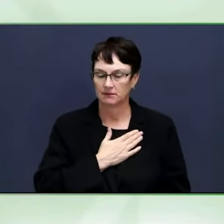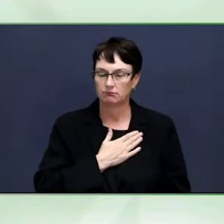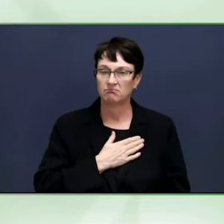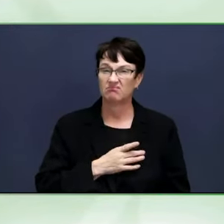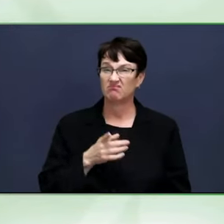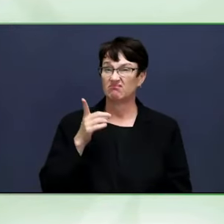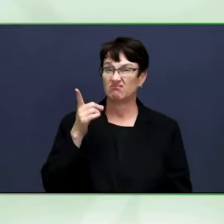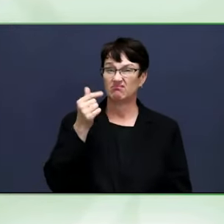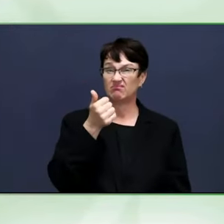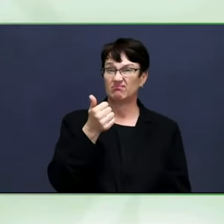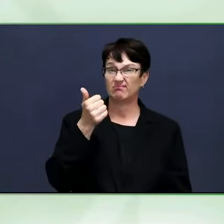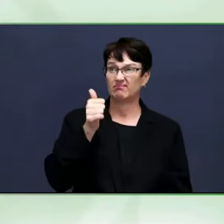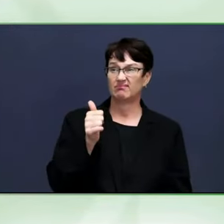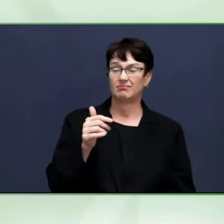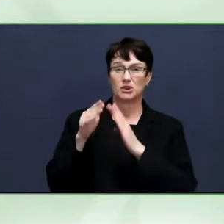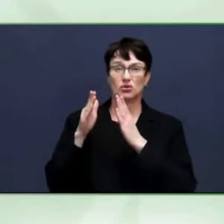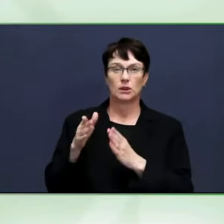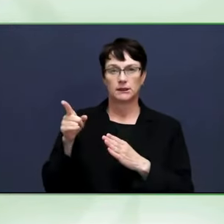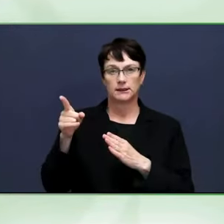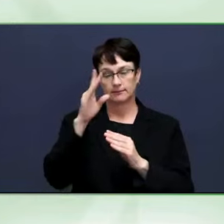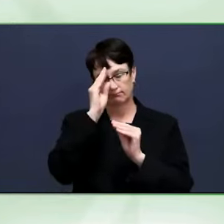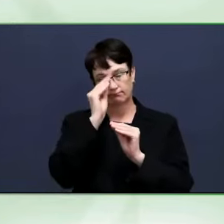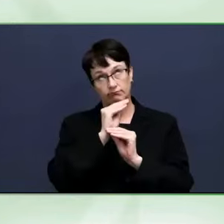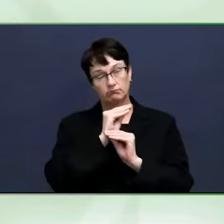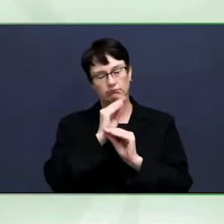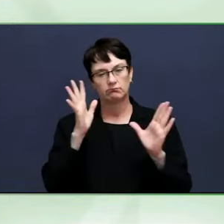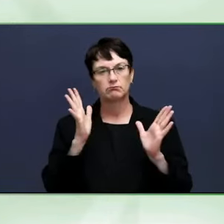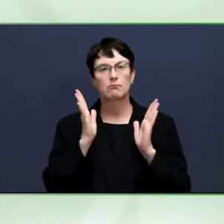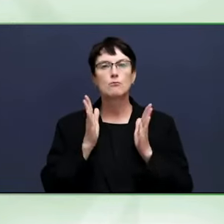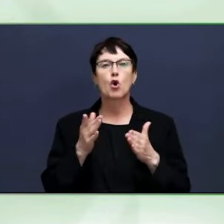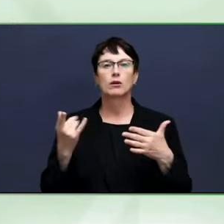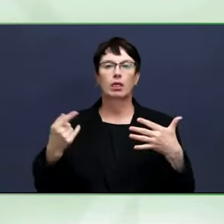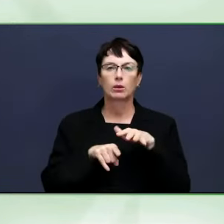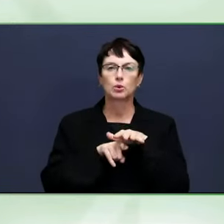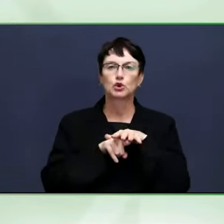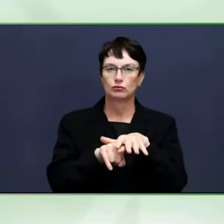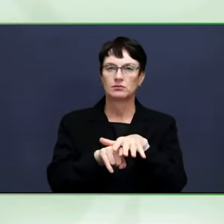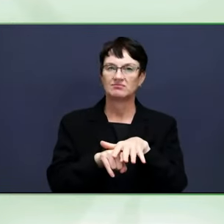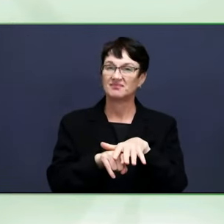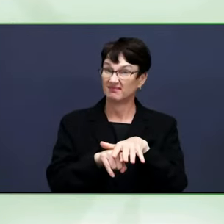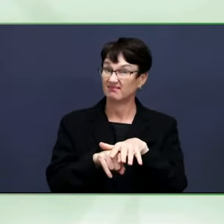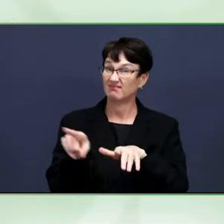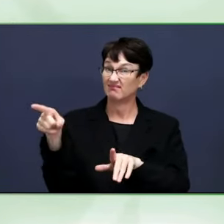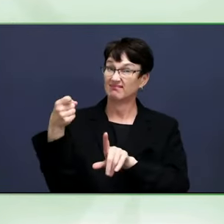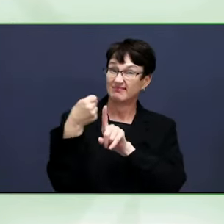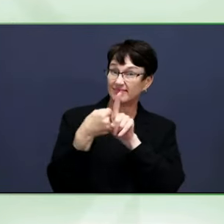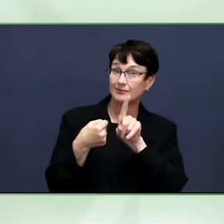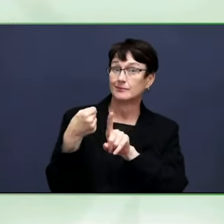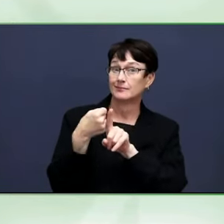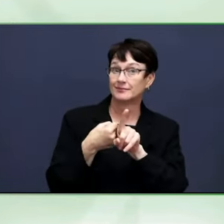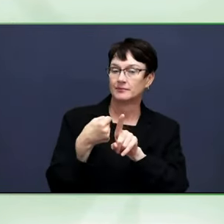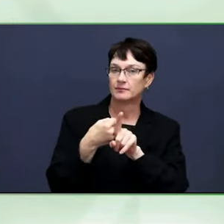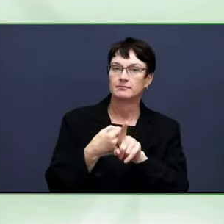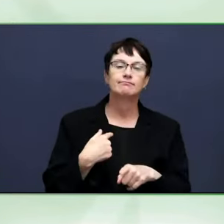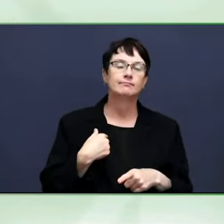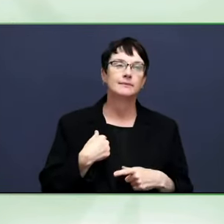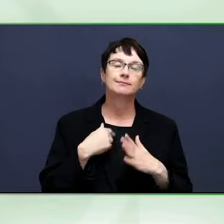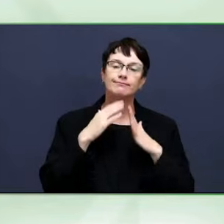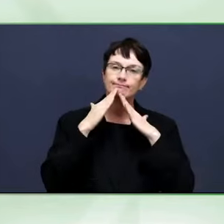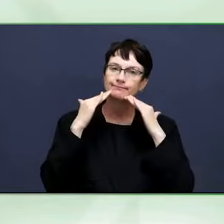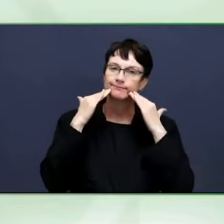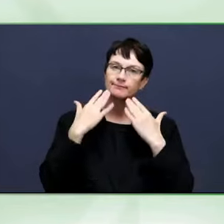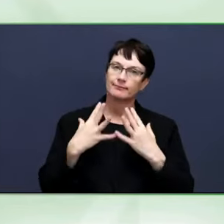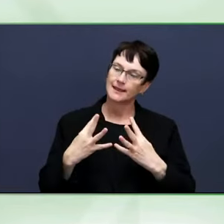youth fulfill their potential and integrate into the community as is their right.